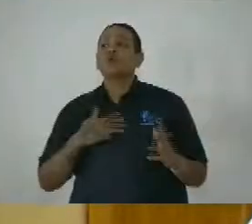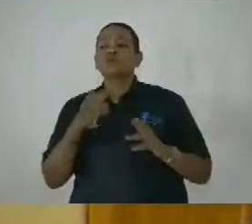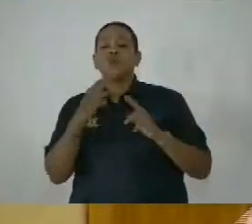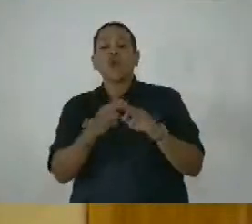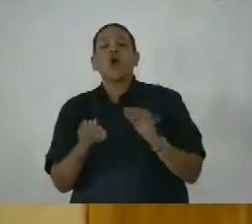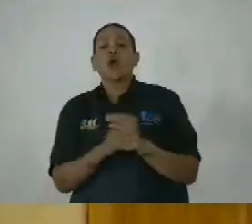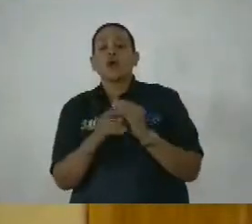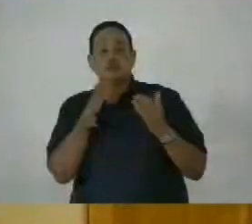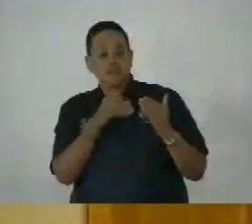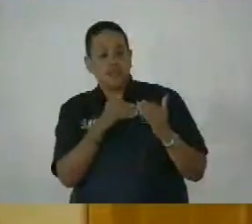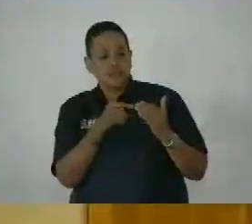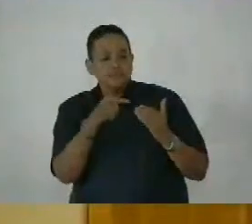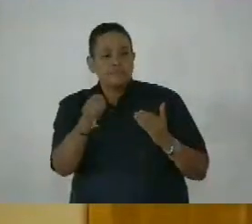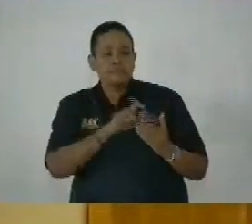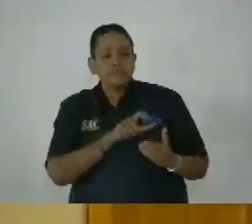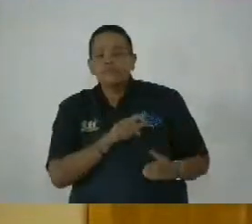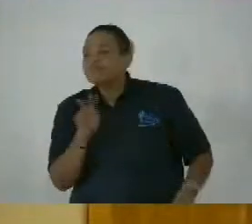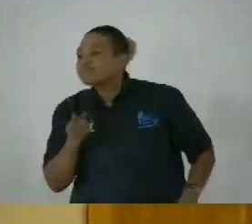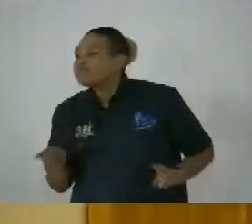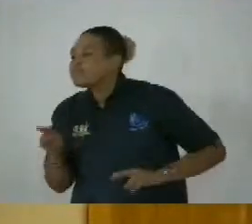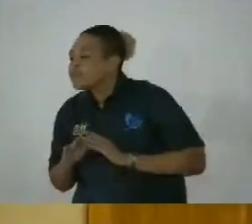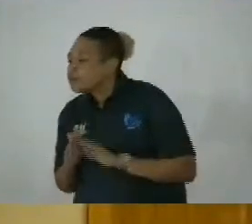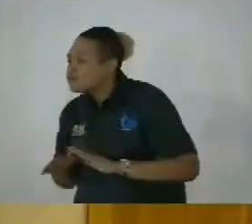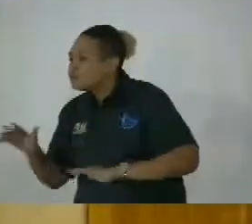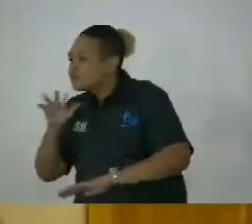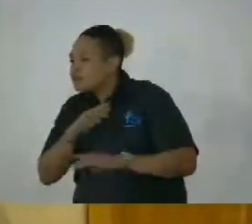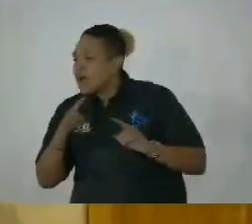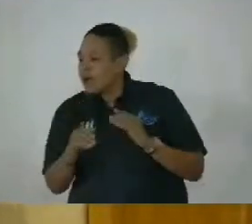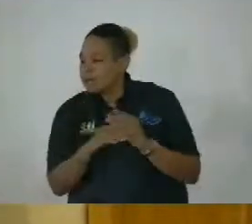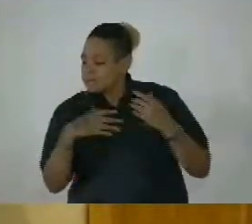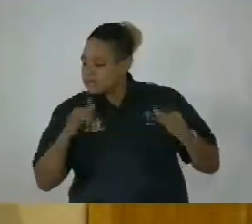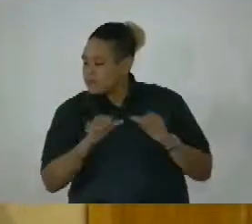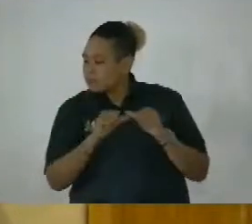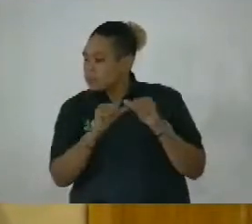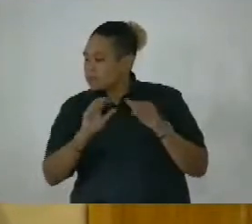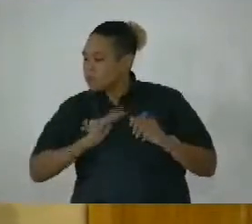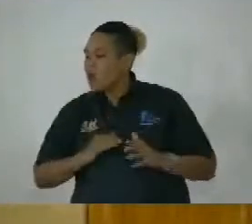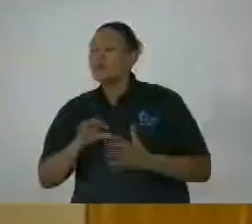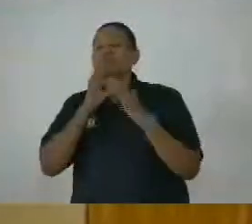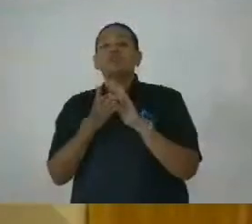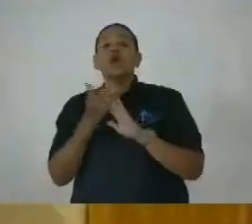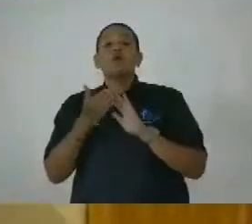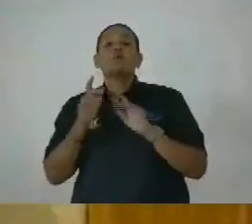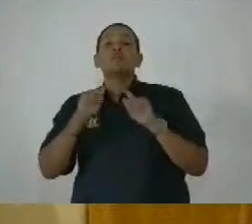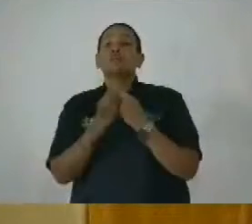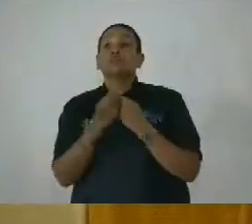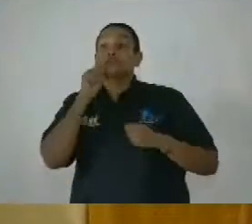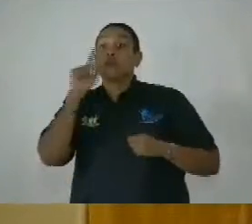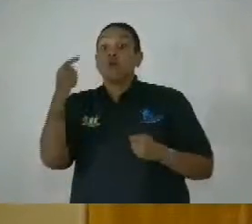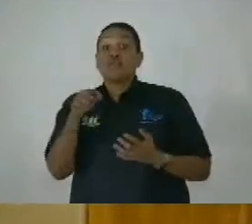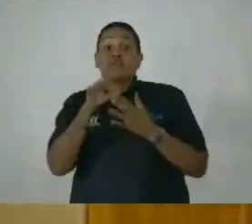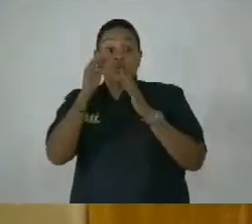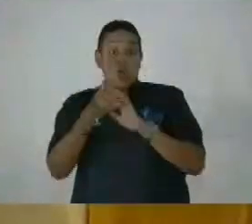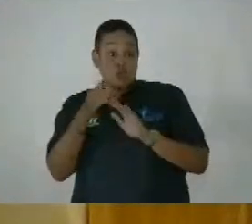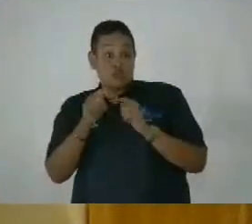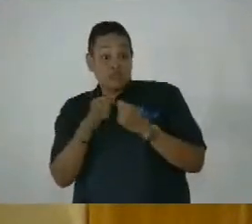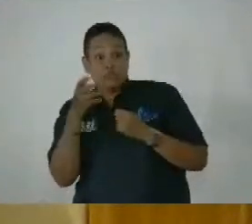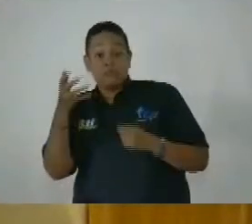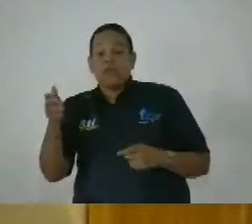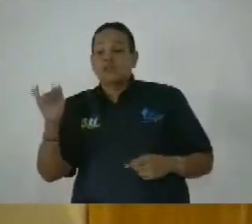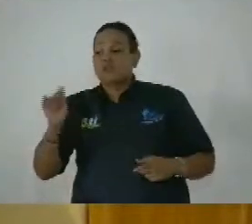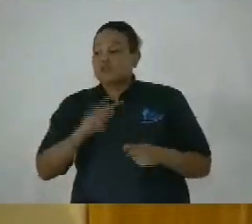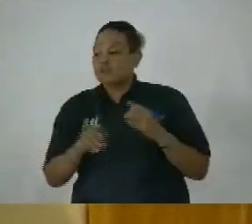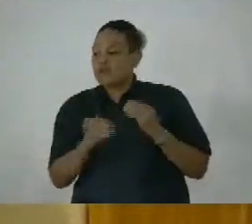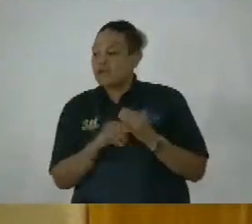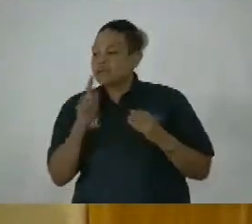about, proximity policing. At the same time, we have still maintained our special operations team. Not only the special operations team that